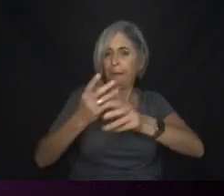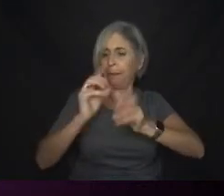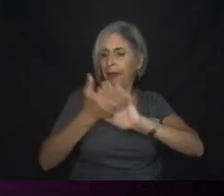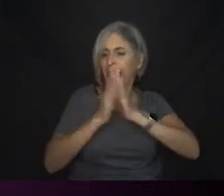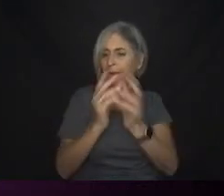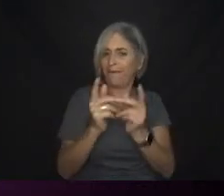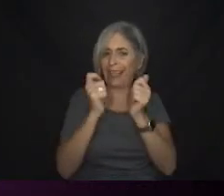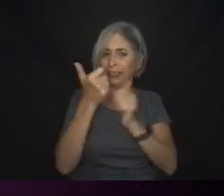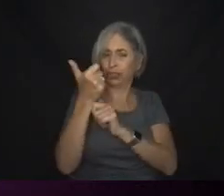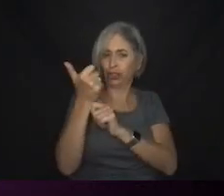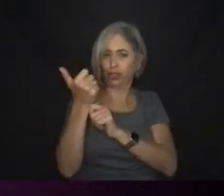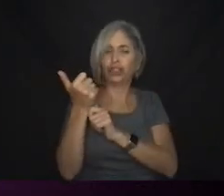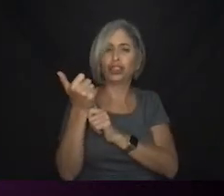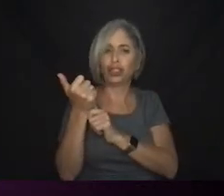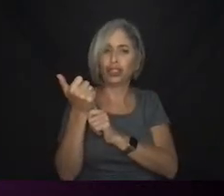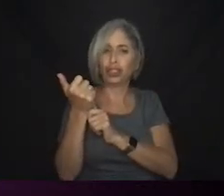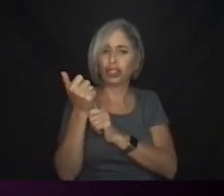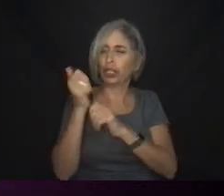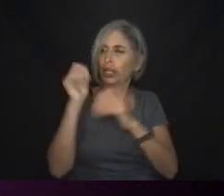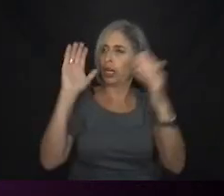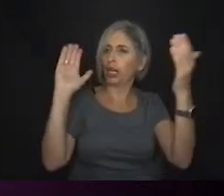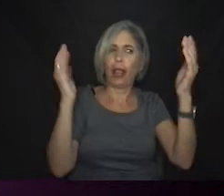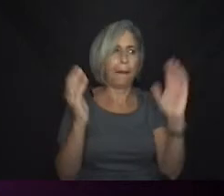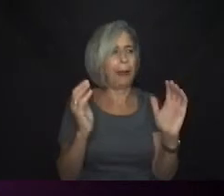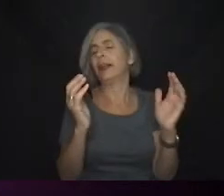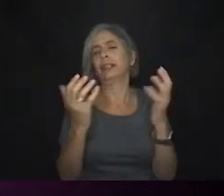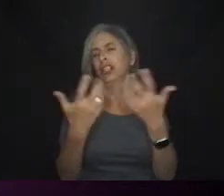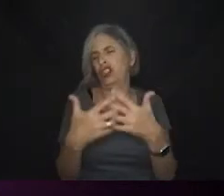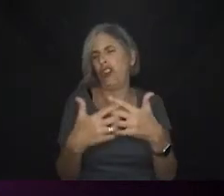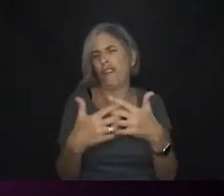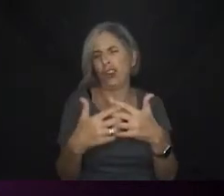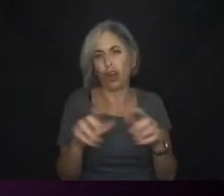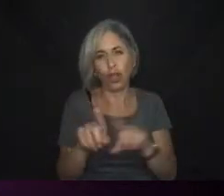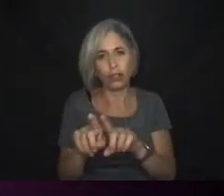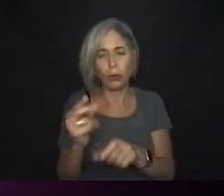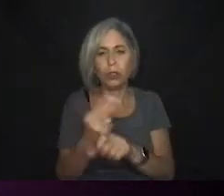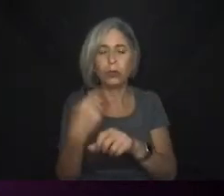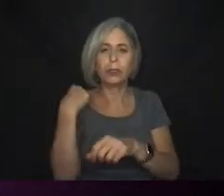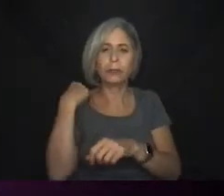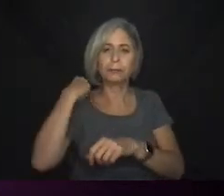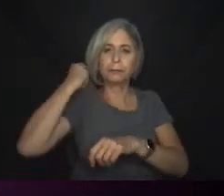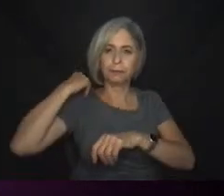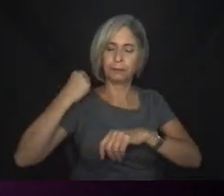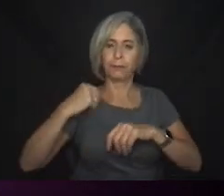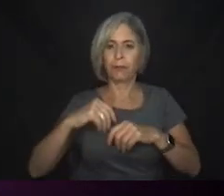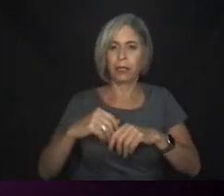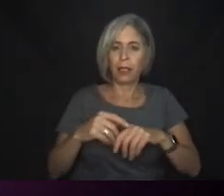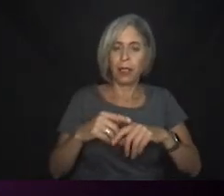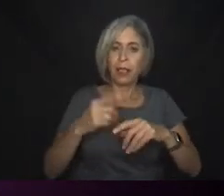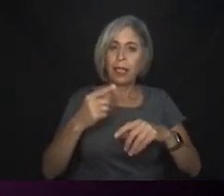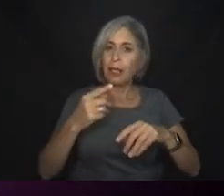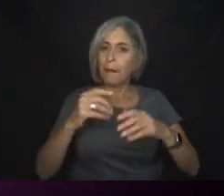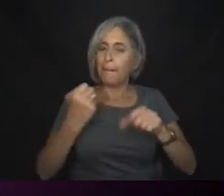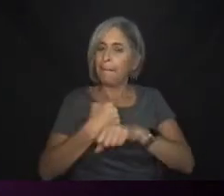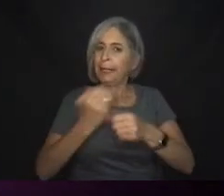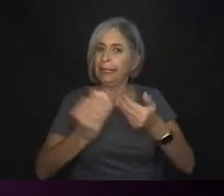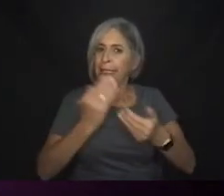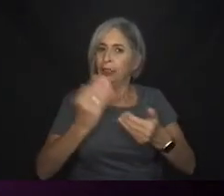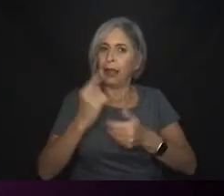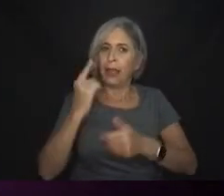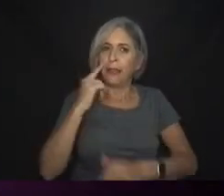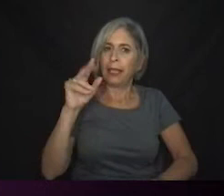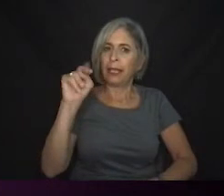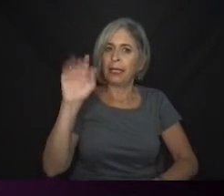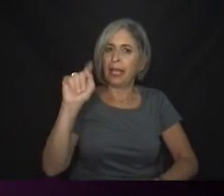as we know. And so compared to like this origin server model, these companies like Vercel and Netlify and Cloudflare make this easier. I think Netlify